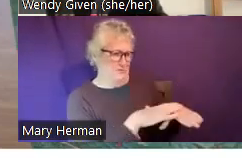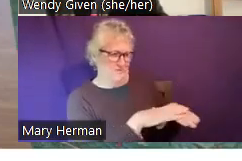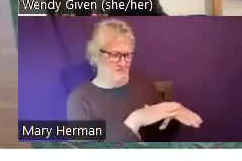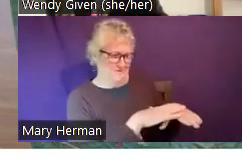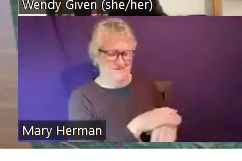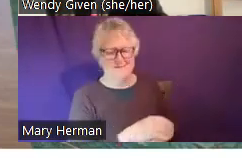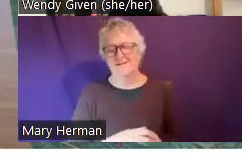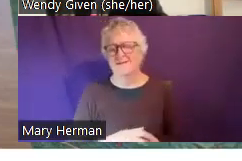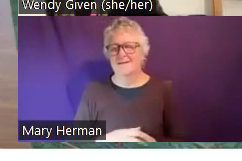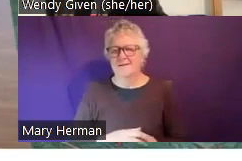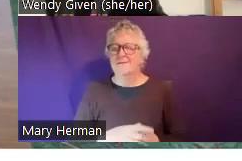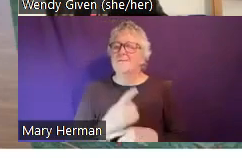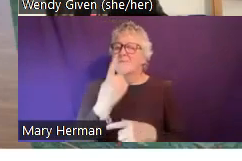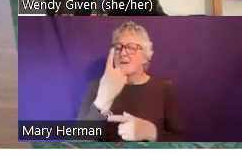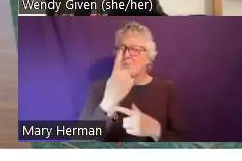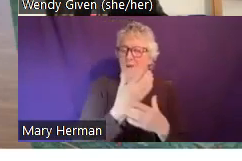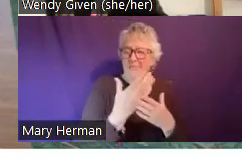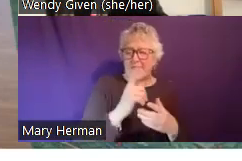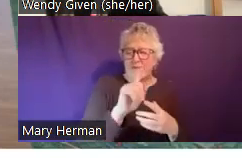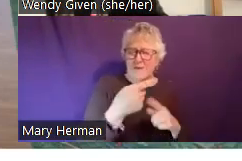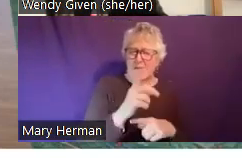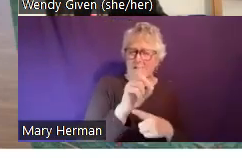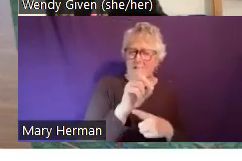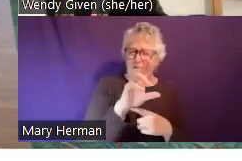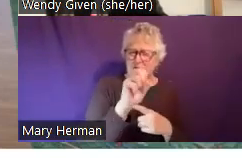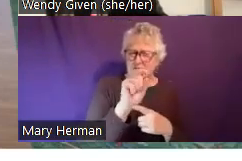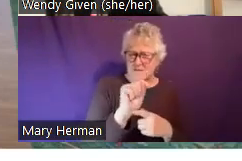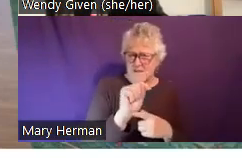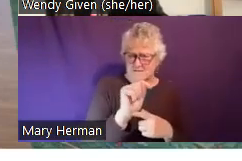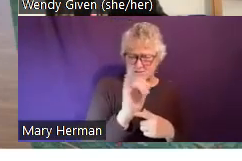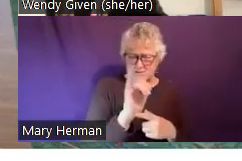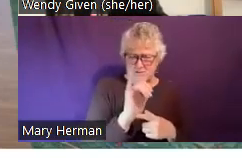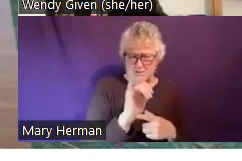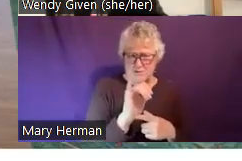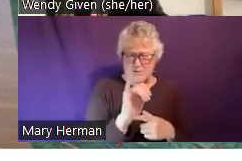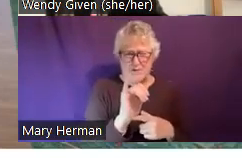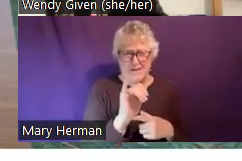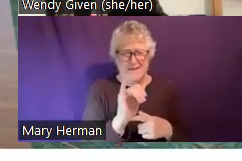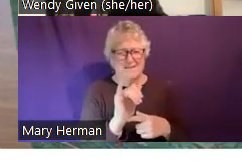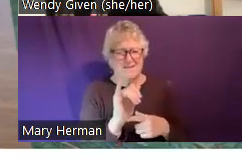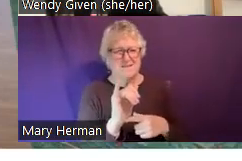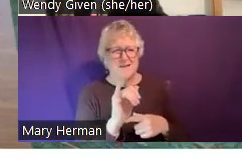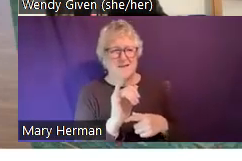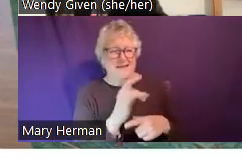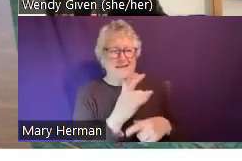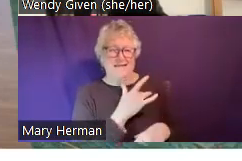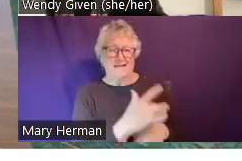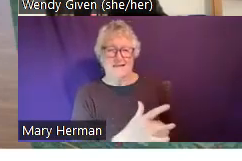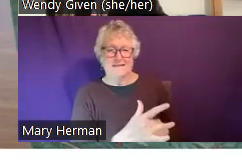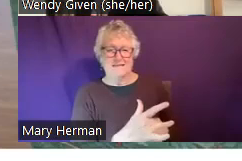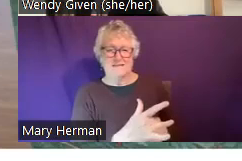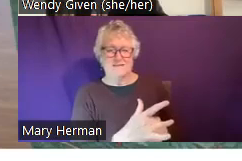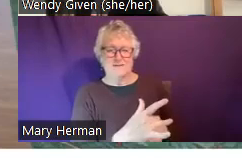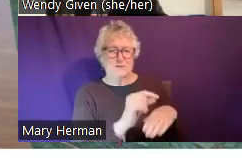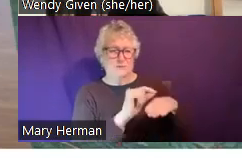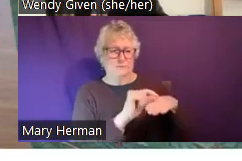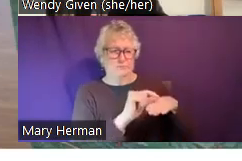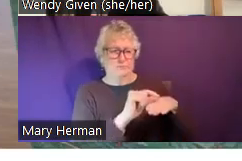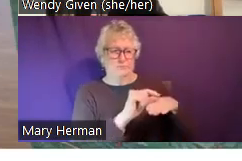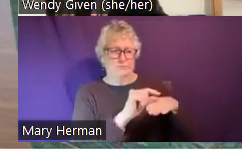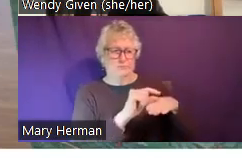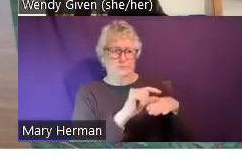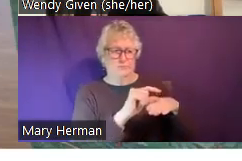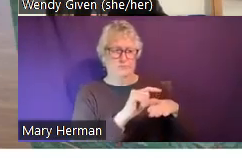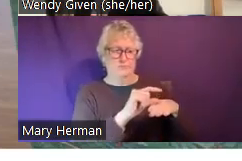of the things about dust too, sometimes is it comes on very evenly a lot of the time. So you don't perceive